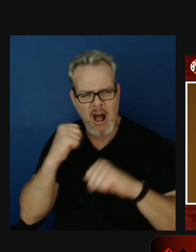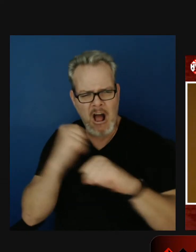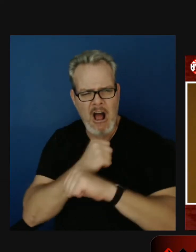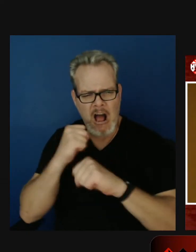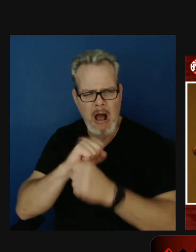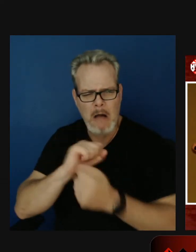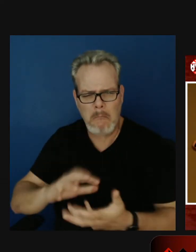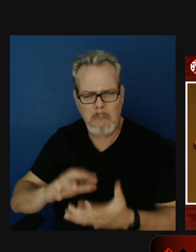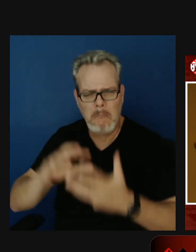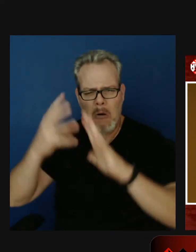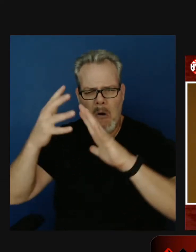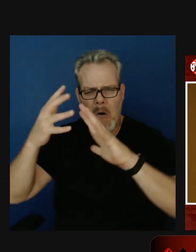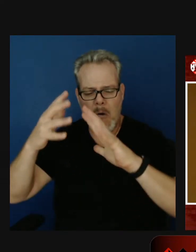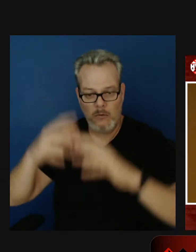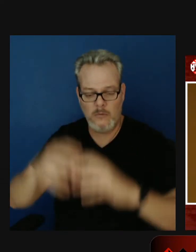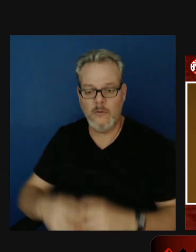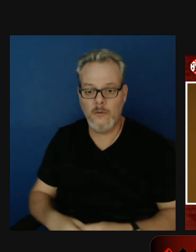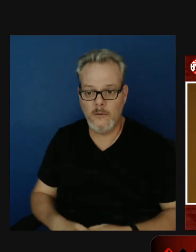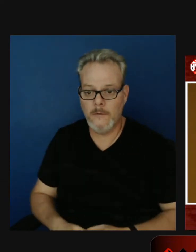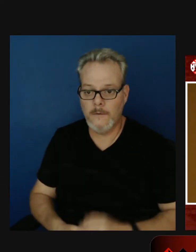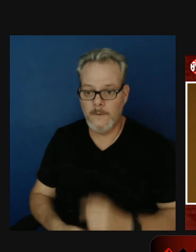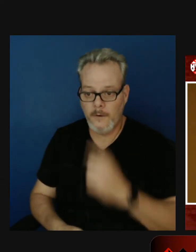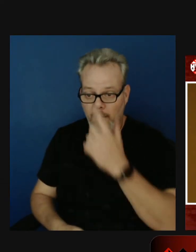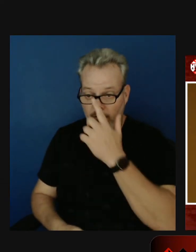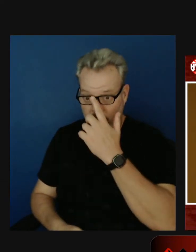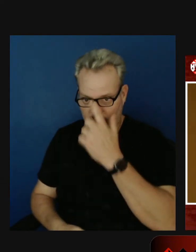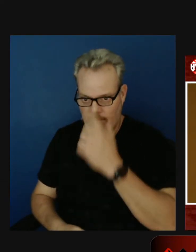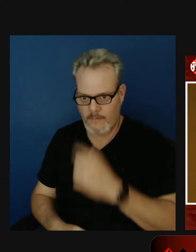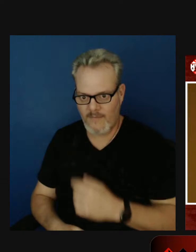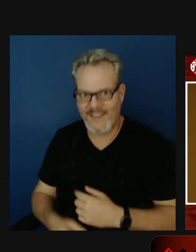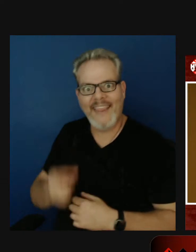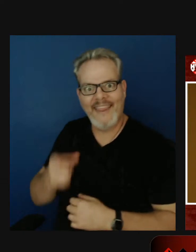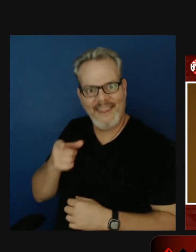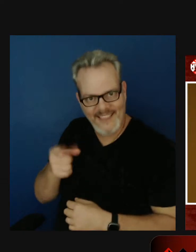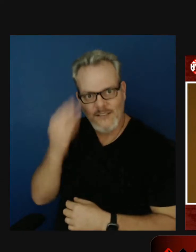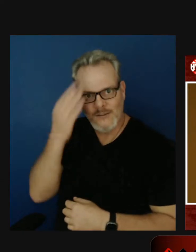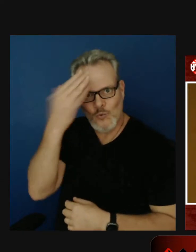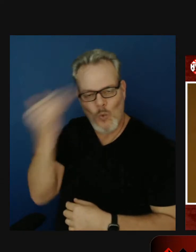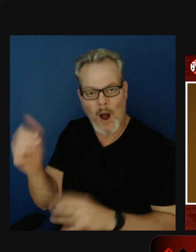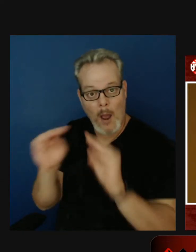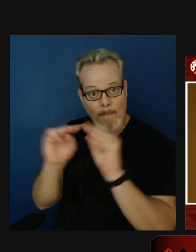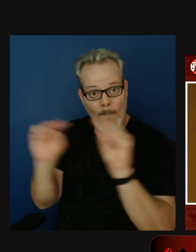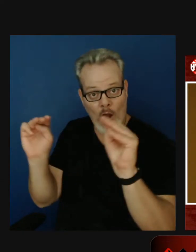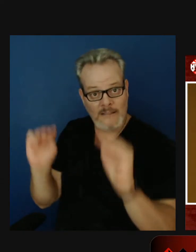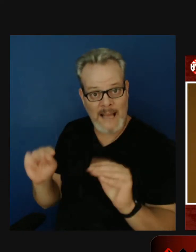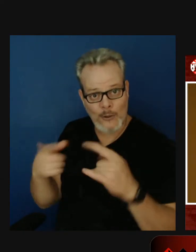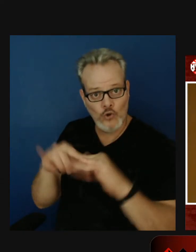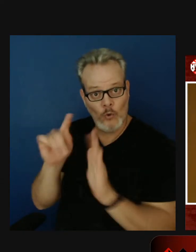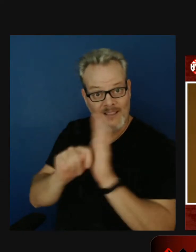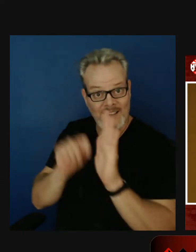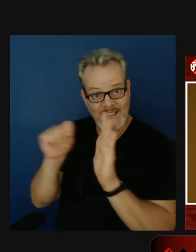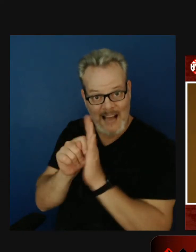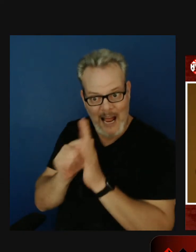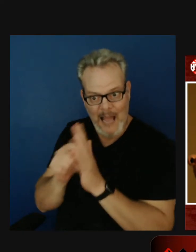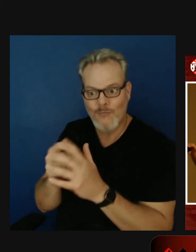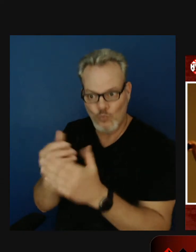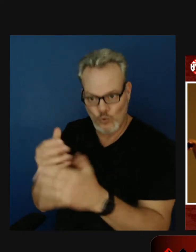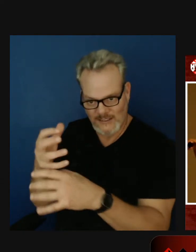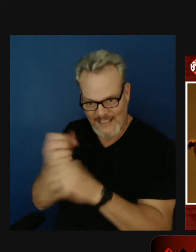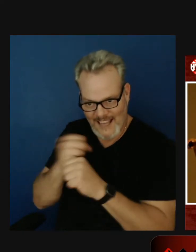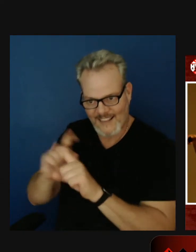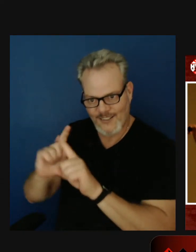times. So this is probably why Montana in this time was getting some of these folio series